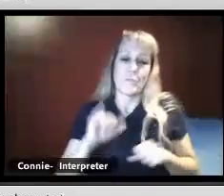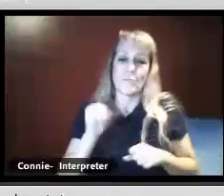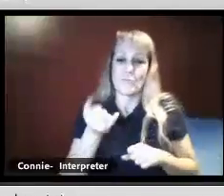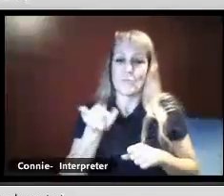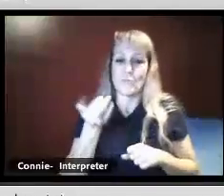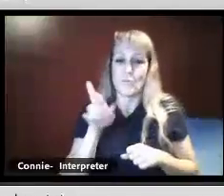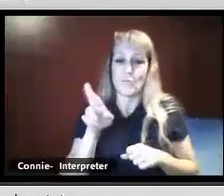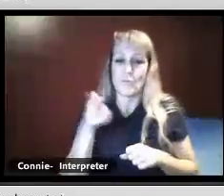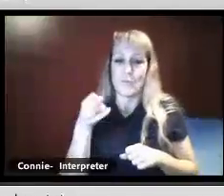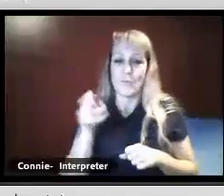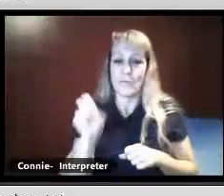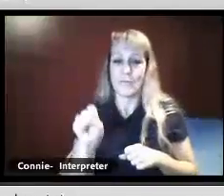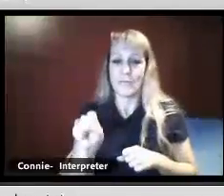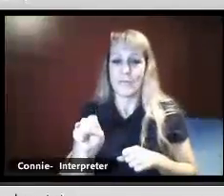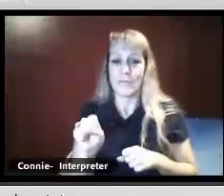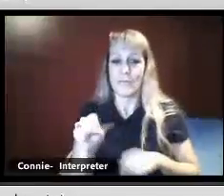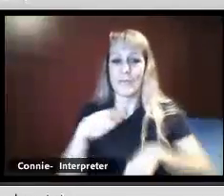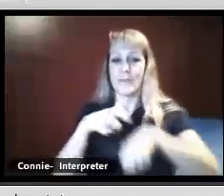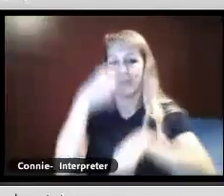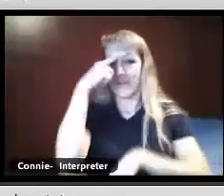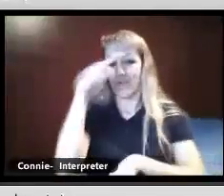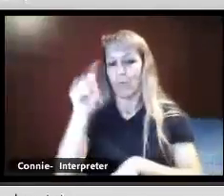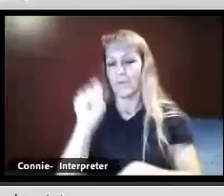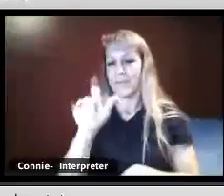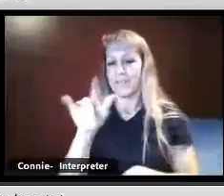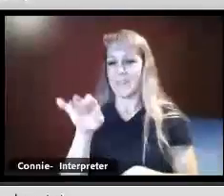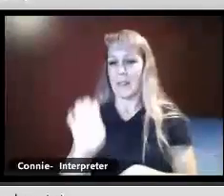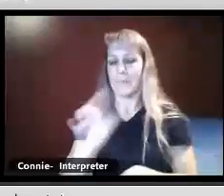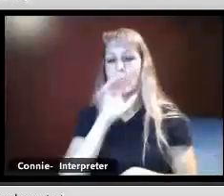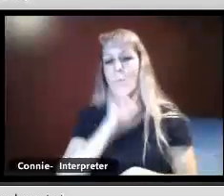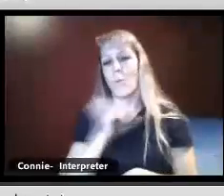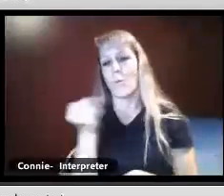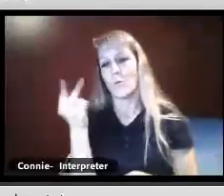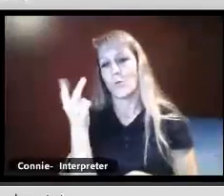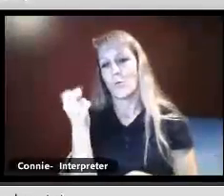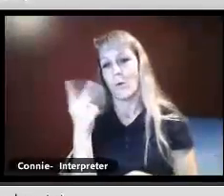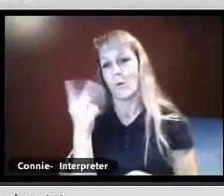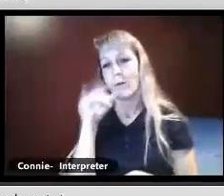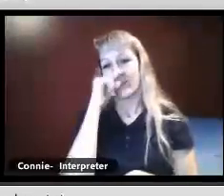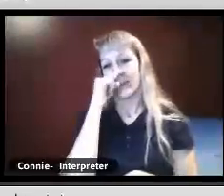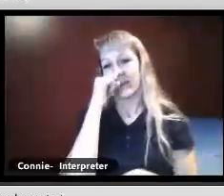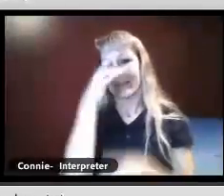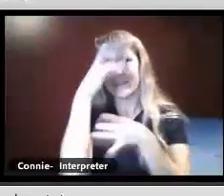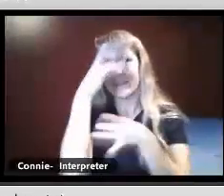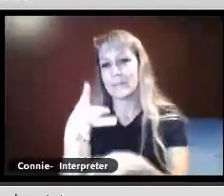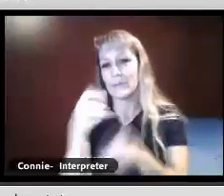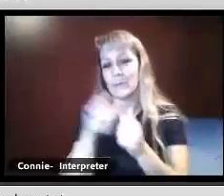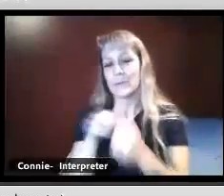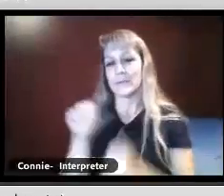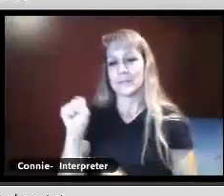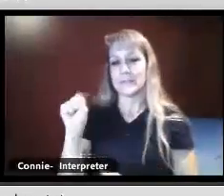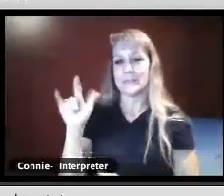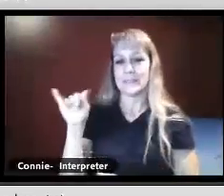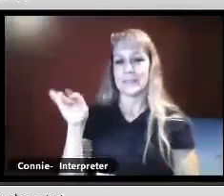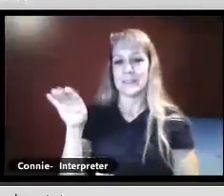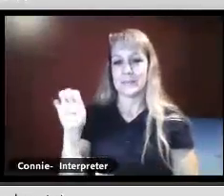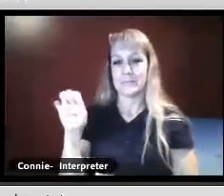especially Time for Slime. I mean, what 12-year-old isn't interested in slime? Um,